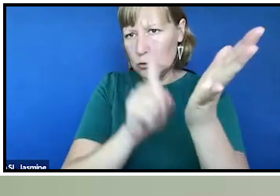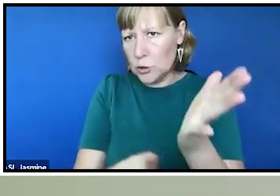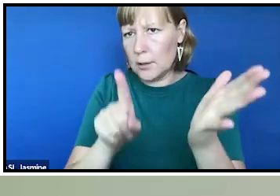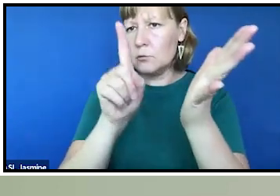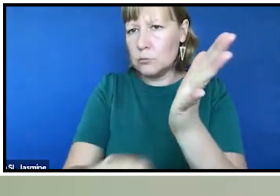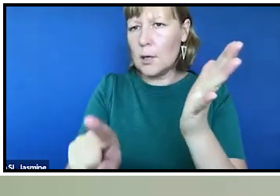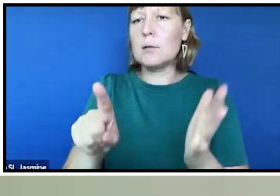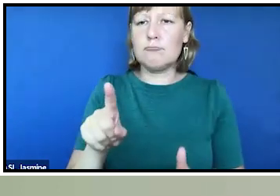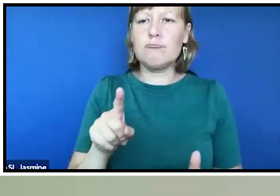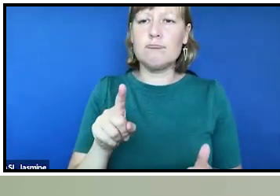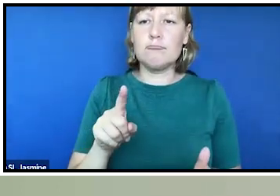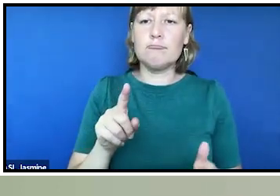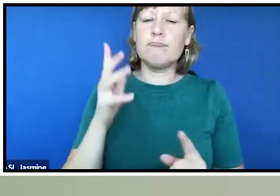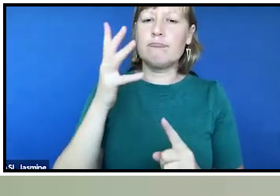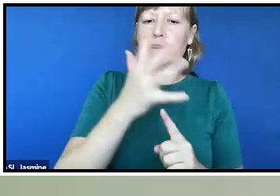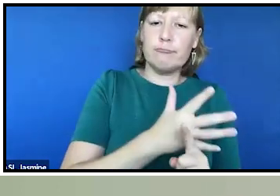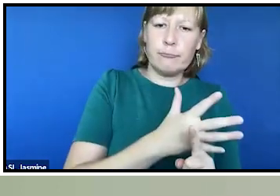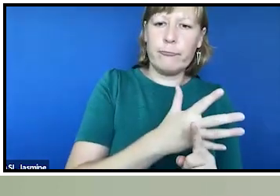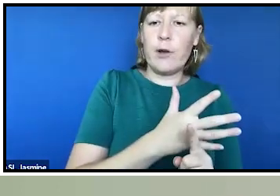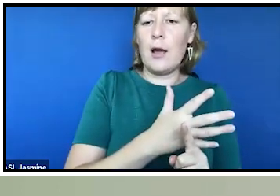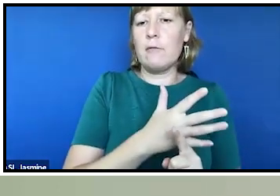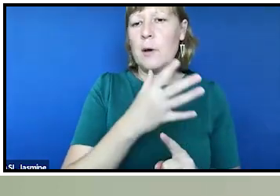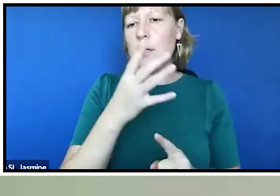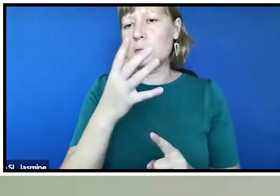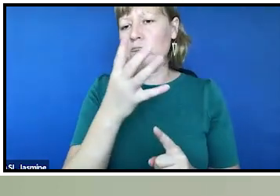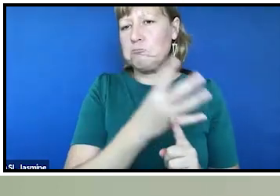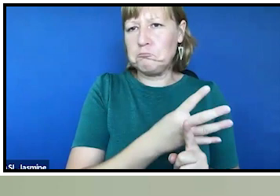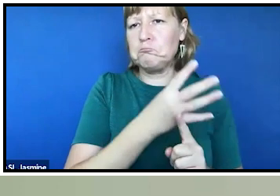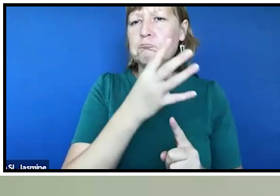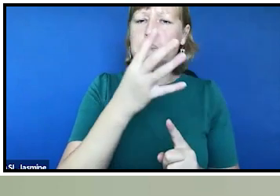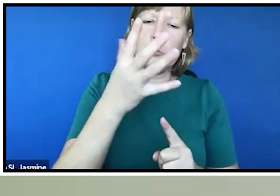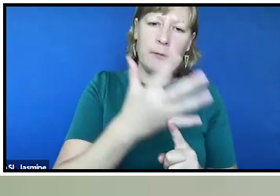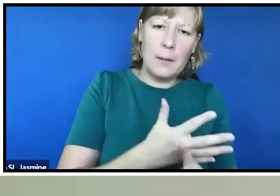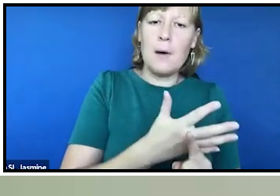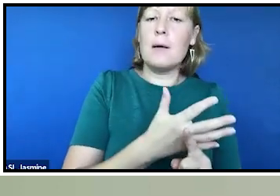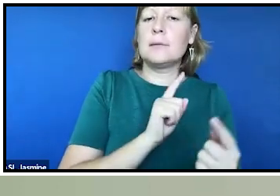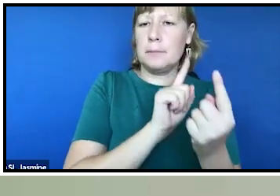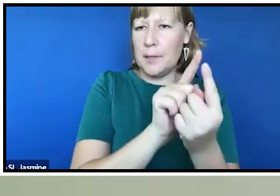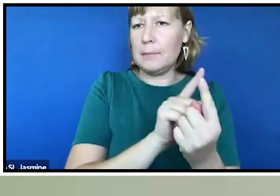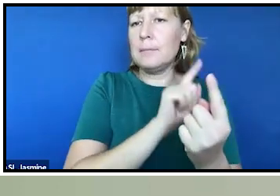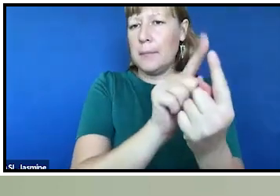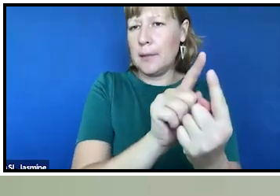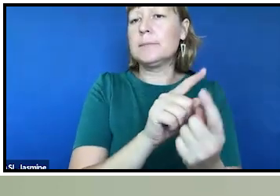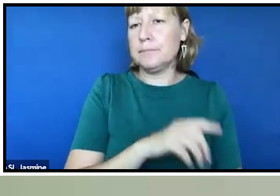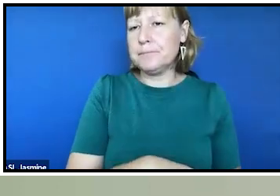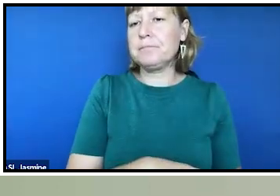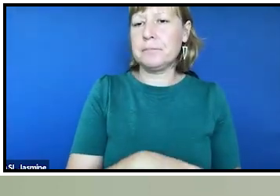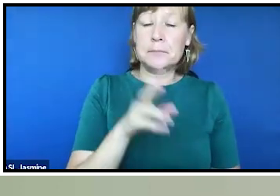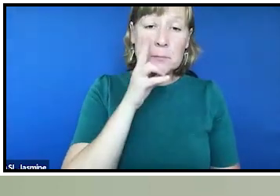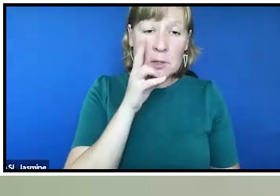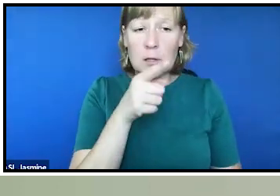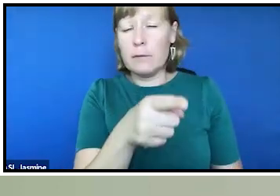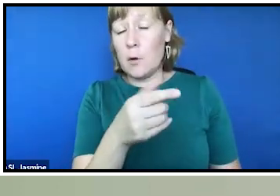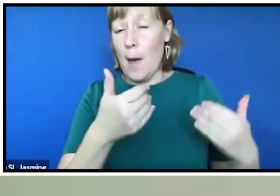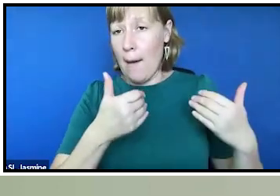a bi-monthly to quarterly basis to just make sure that the individual is getting the services that they want, that